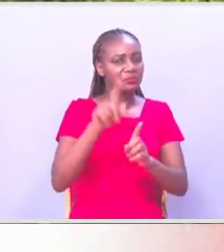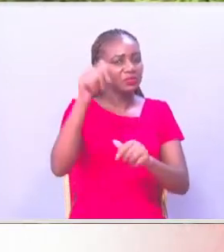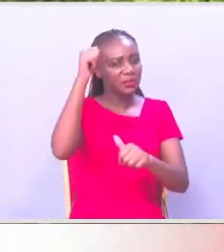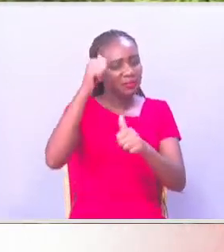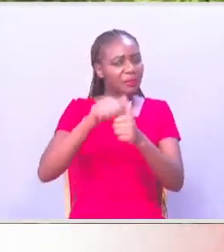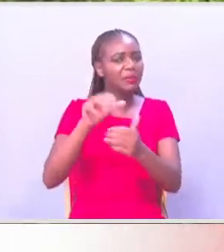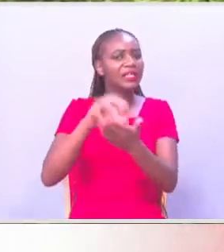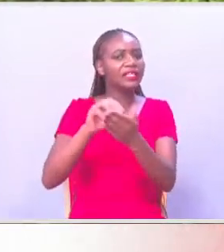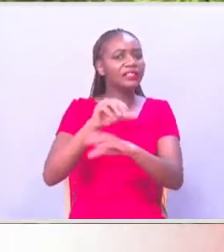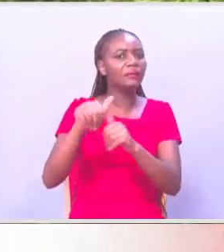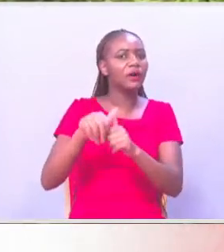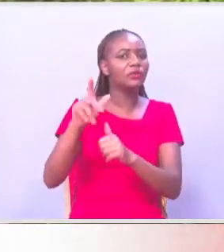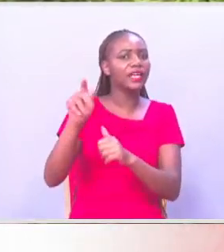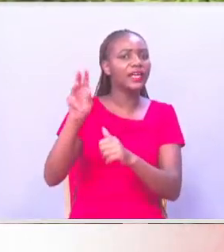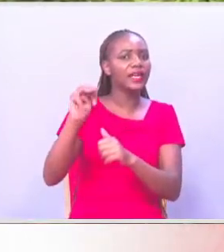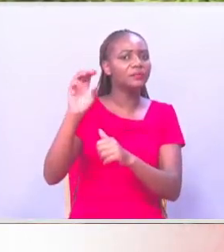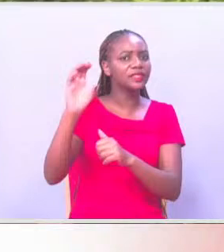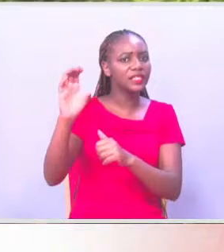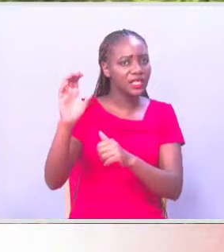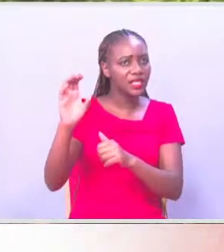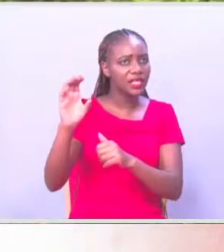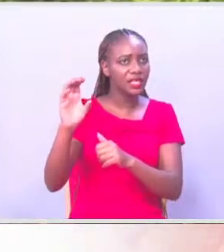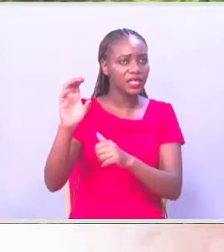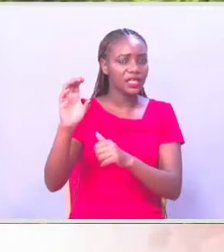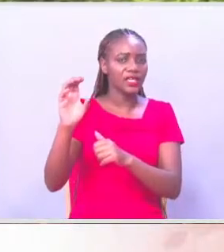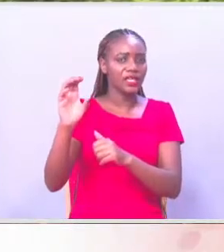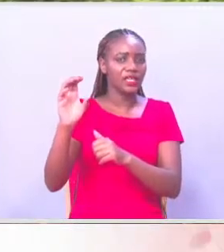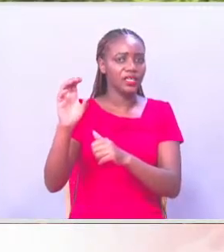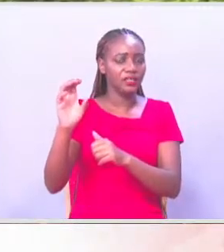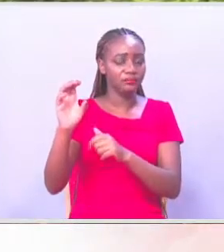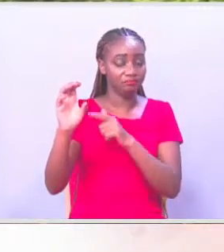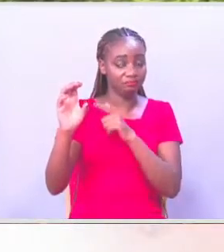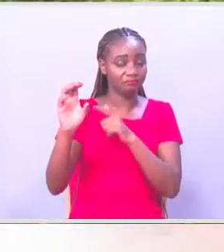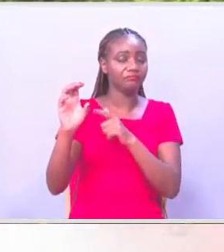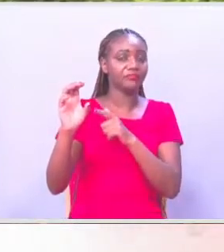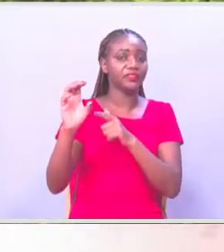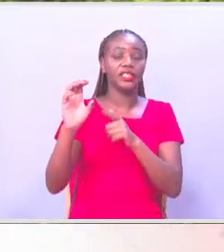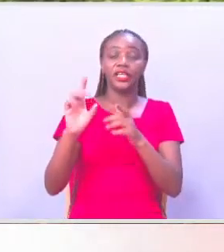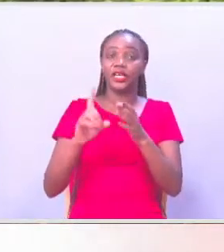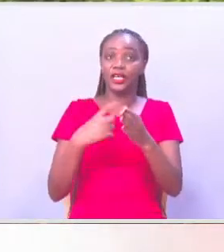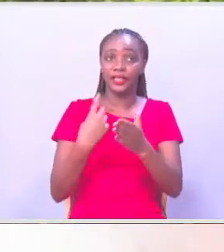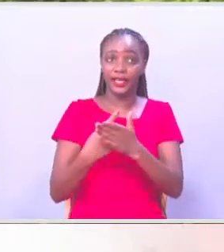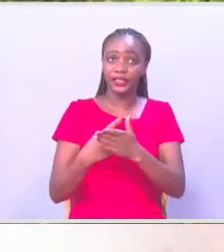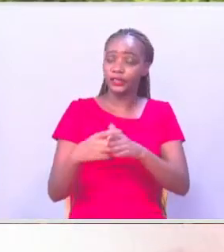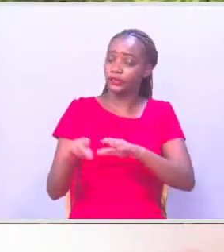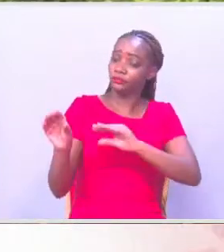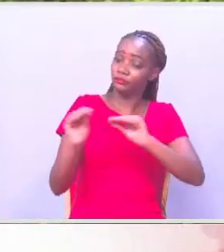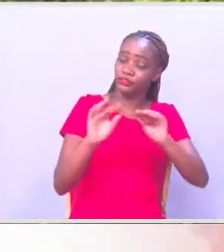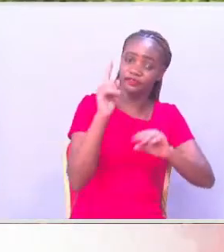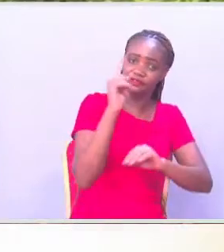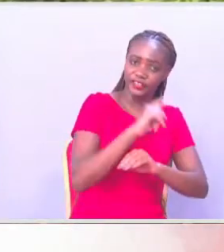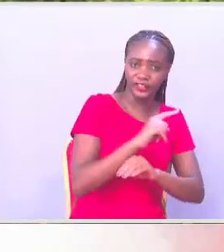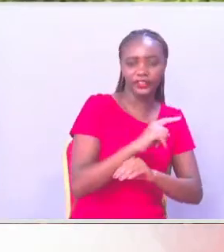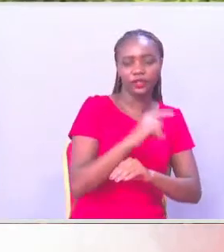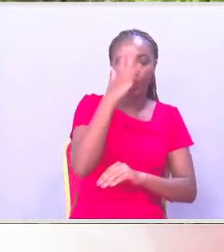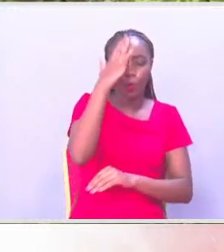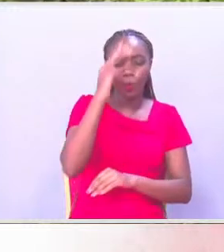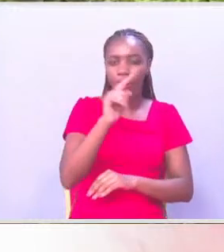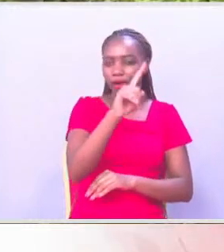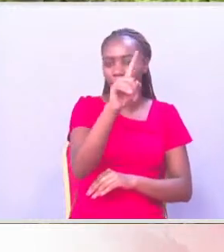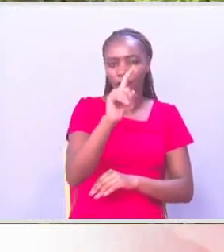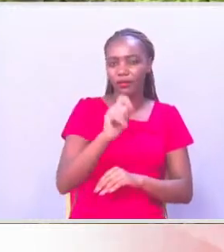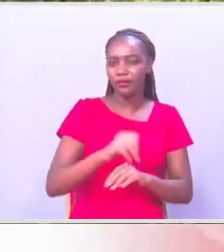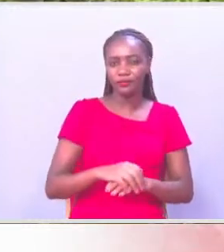KMC commission ya meat, Kenya Meat Commission, ukachukua hiyo, sasa umechukua KEMSA, umepatia